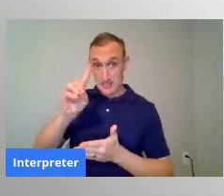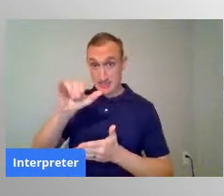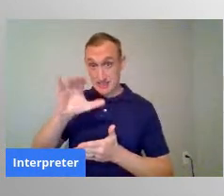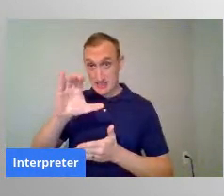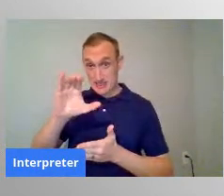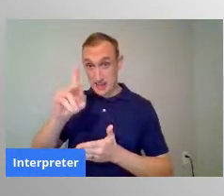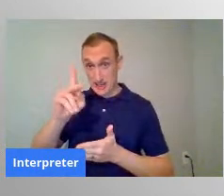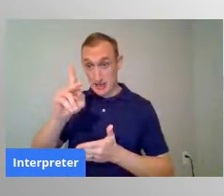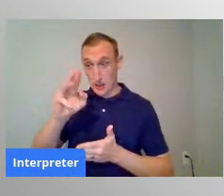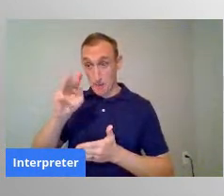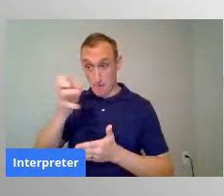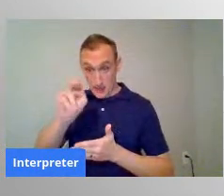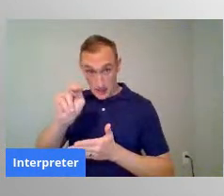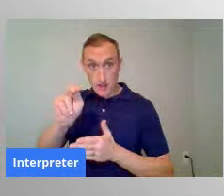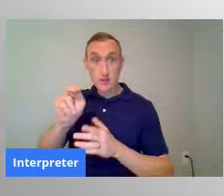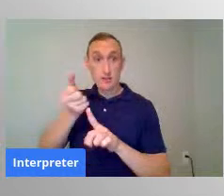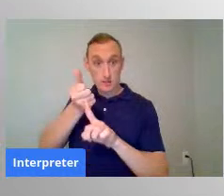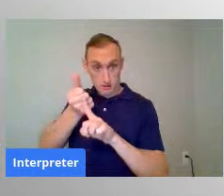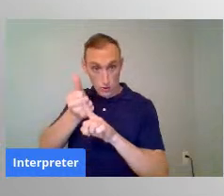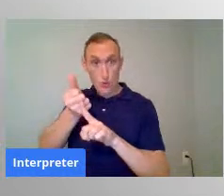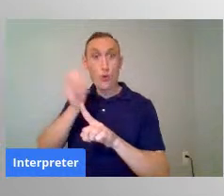Yes.